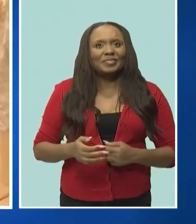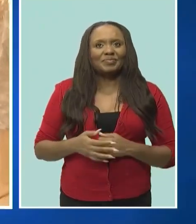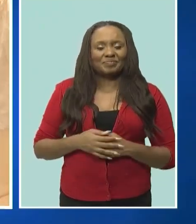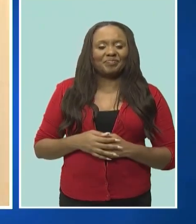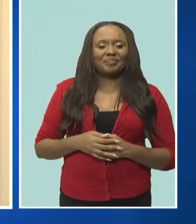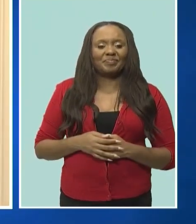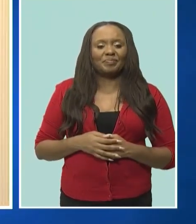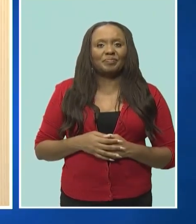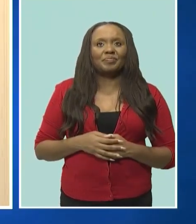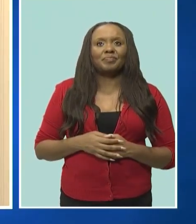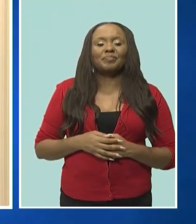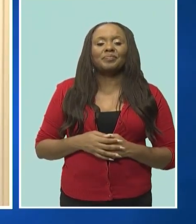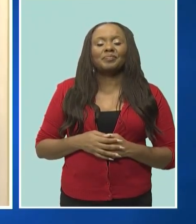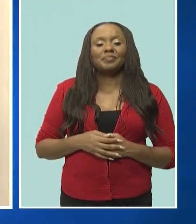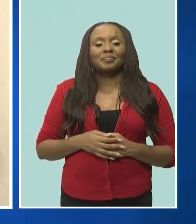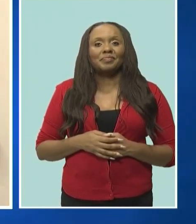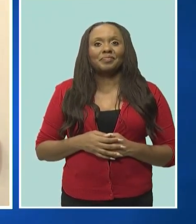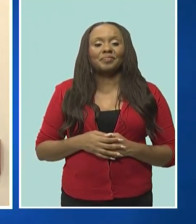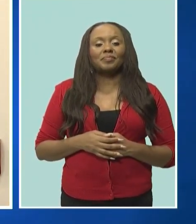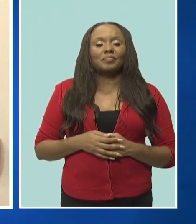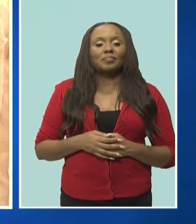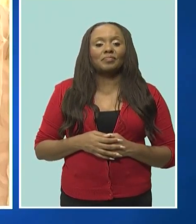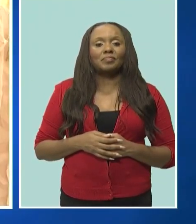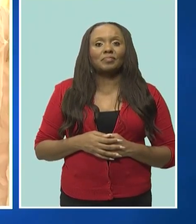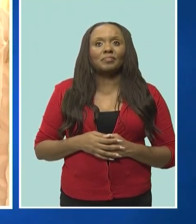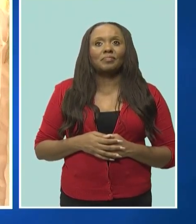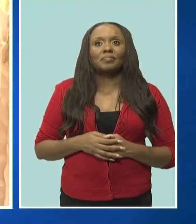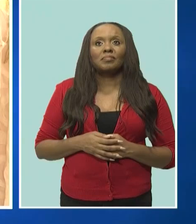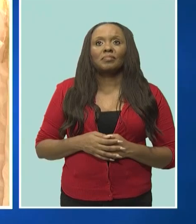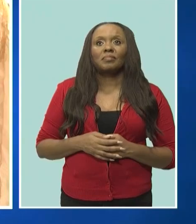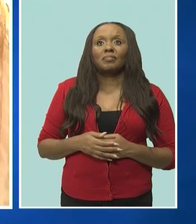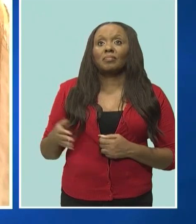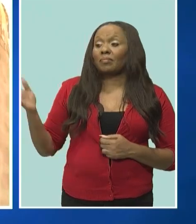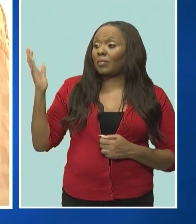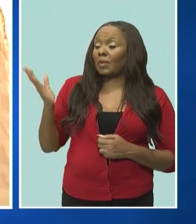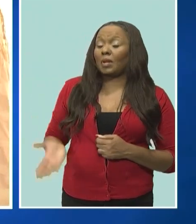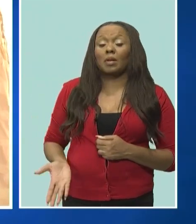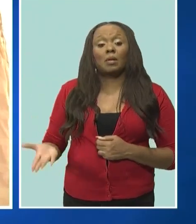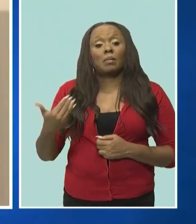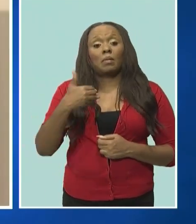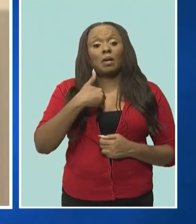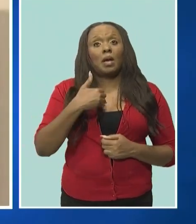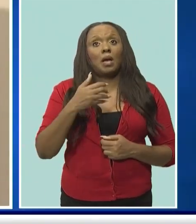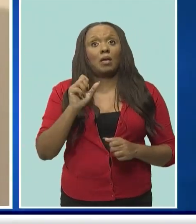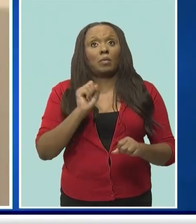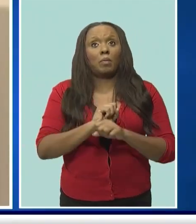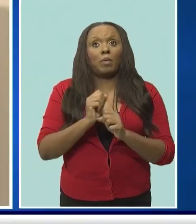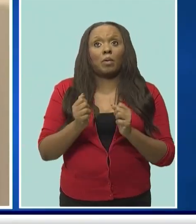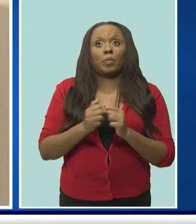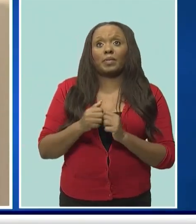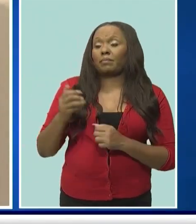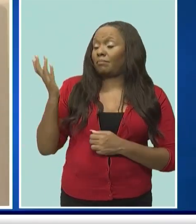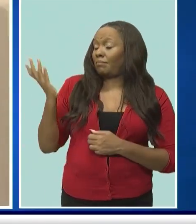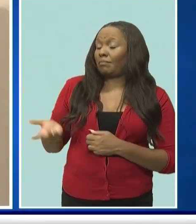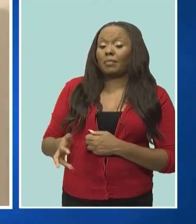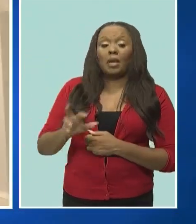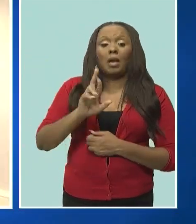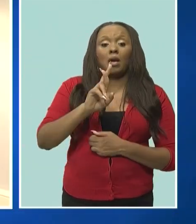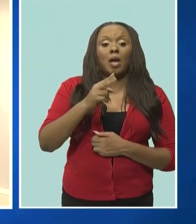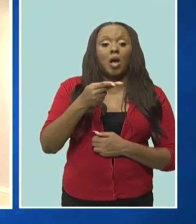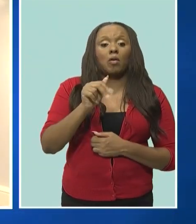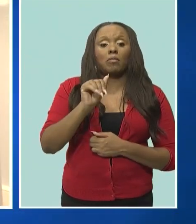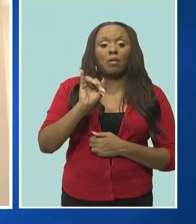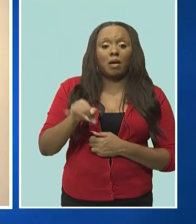we have work by, let's say, Same Raj Paul. So he's doing different t-shirts,